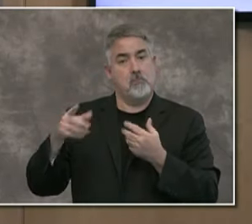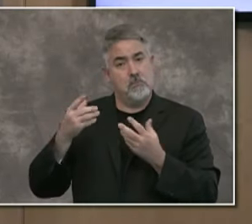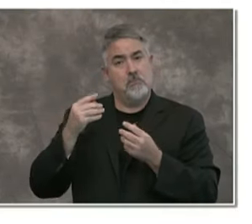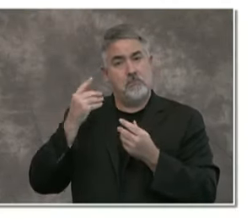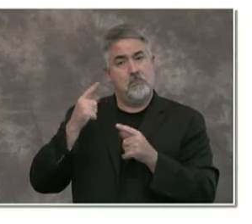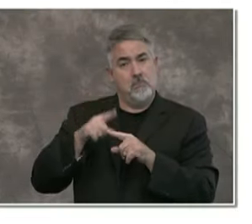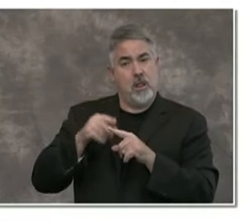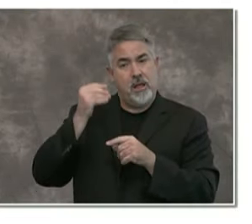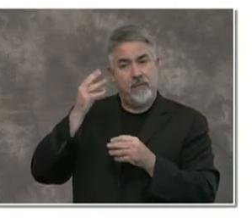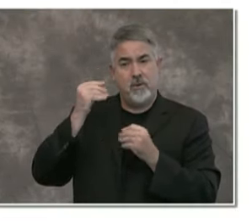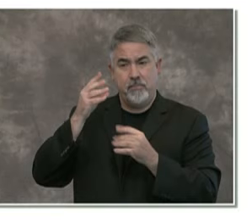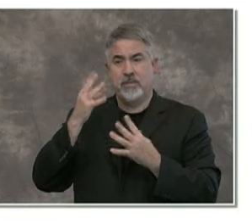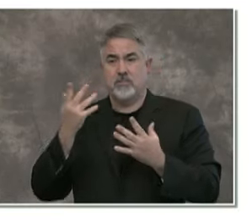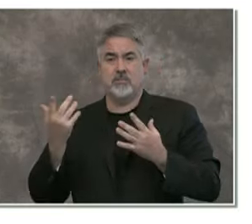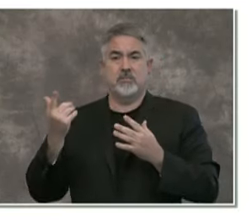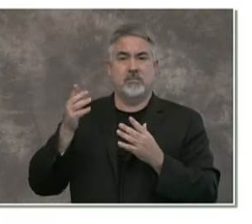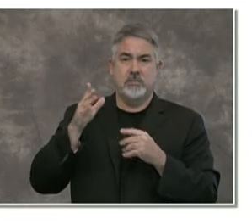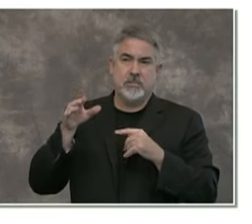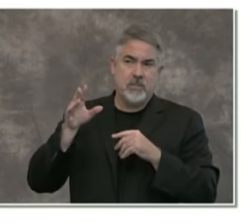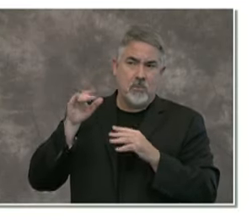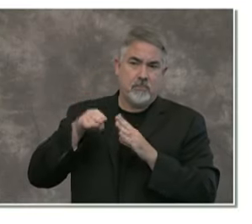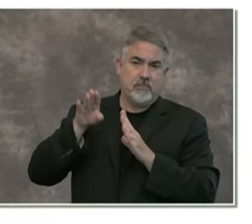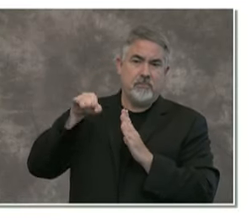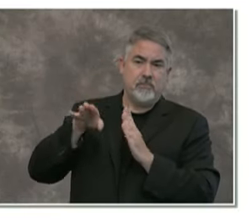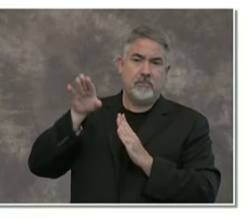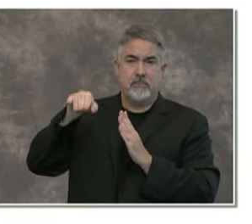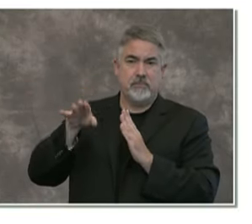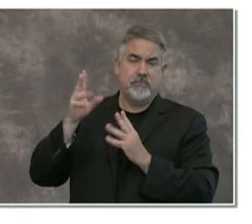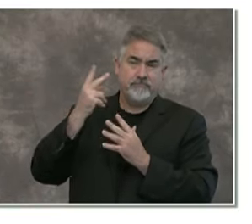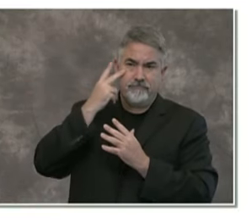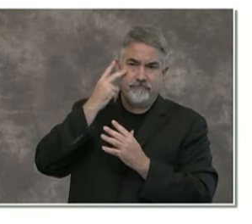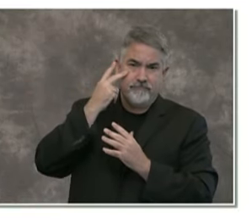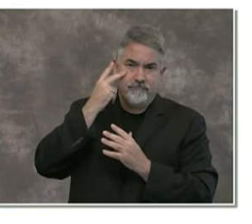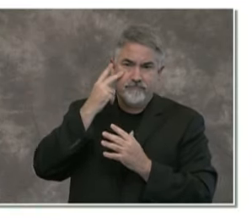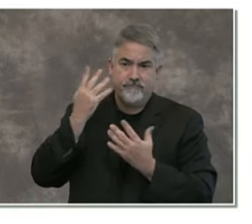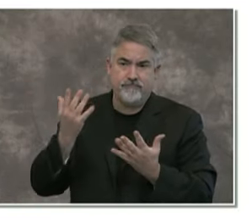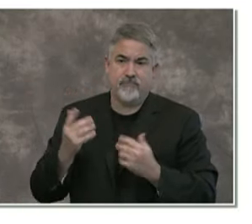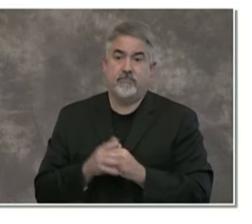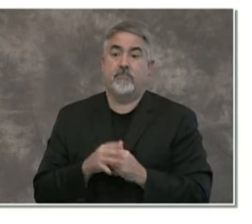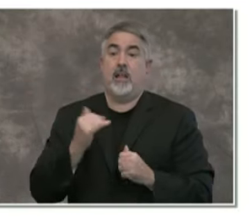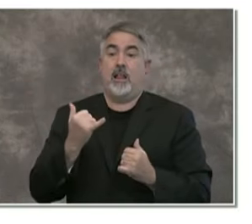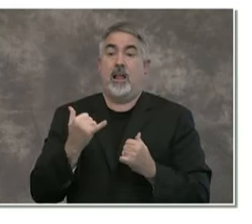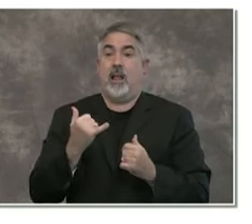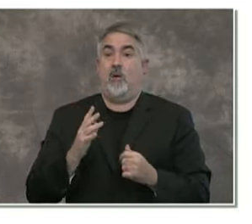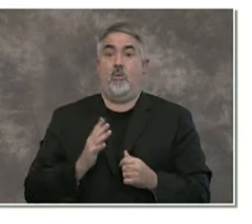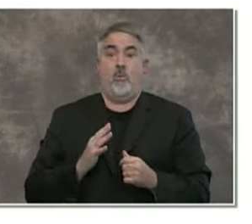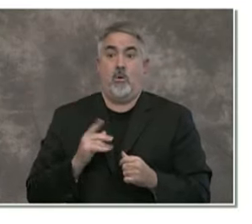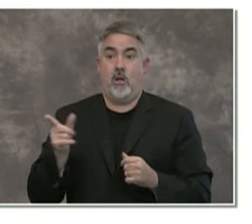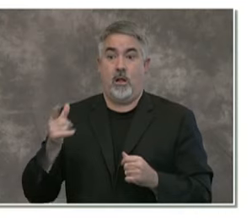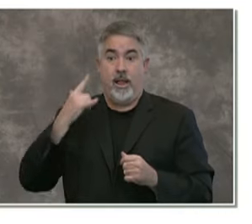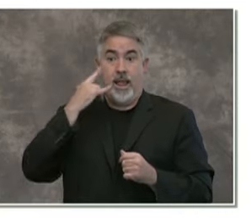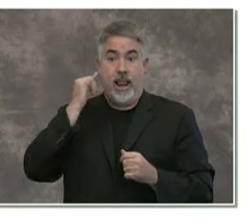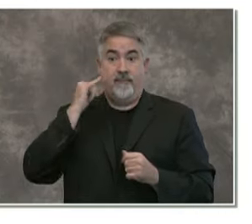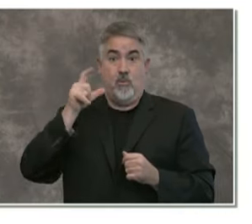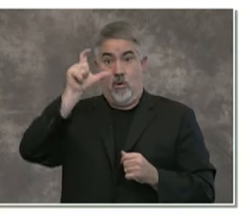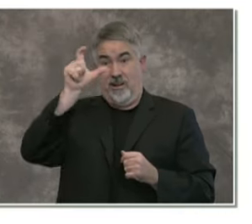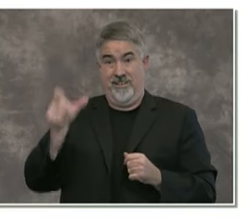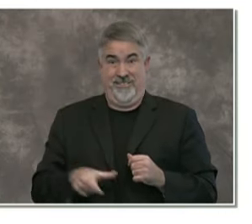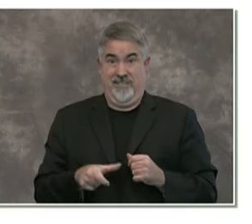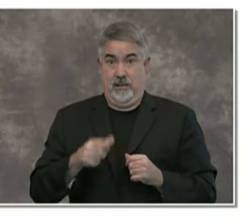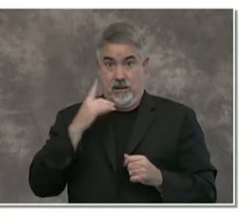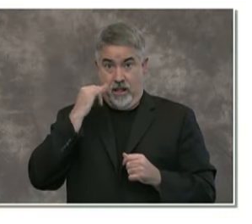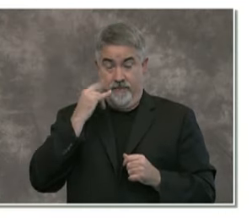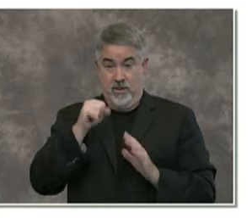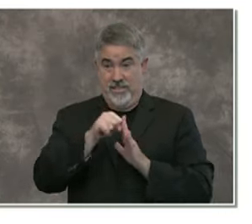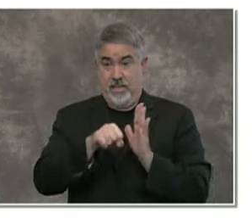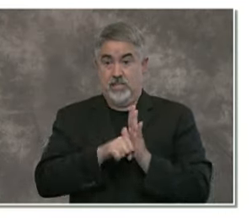the trends or the directions on where we're going. While there are some encouraging signs of how California is doing as a whole, and there are some